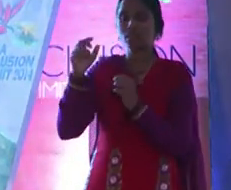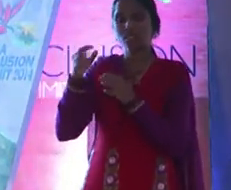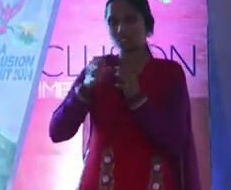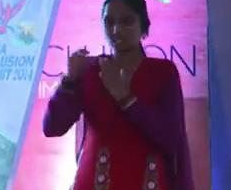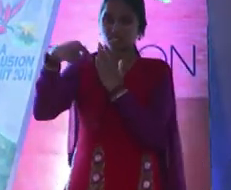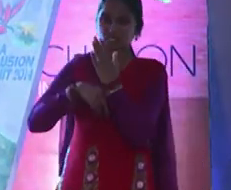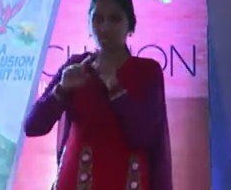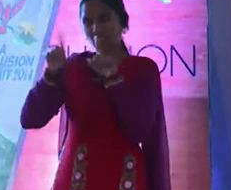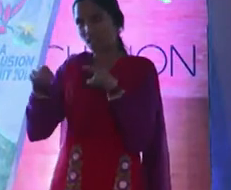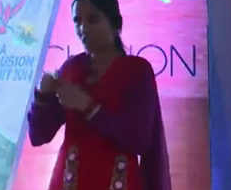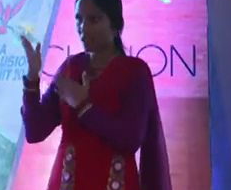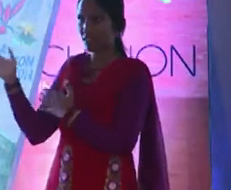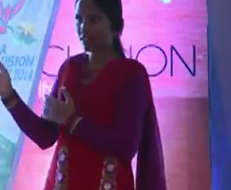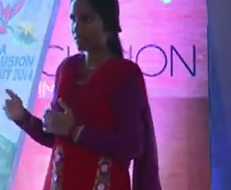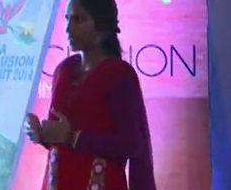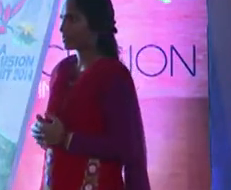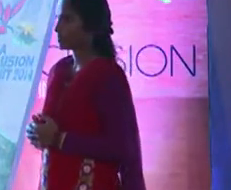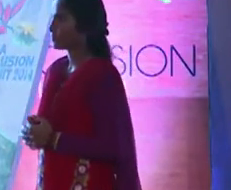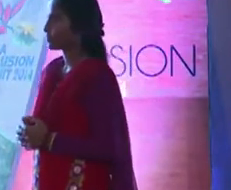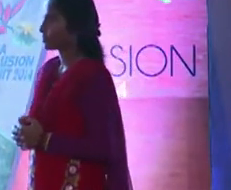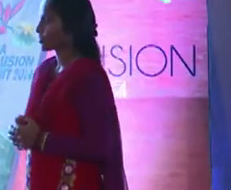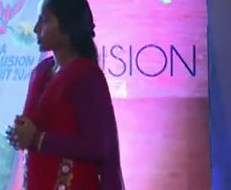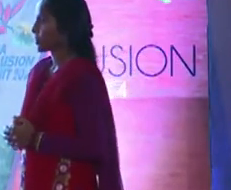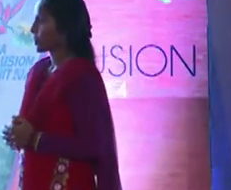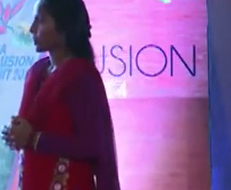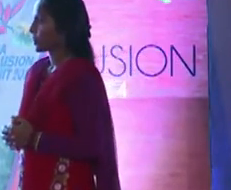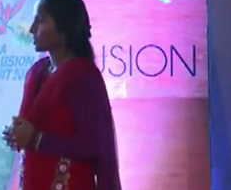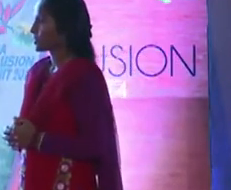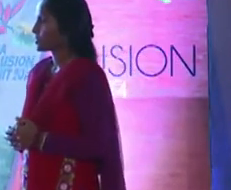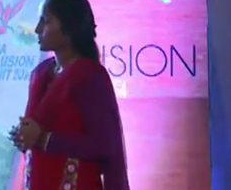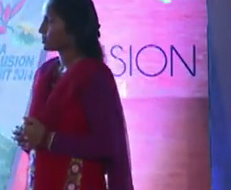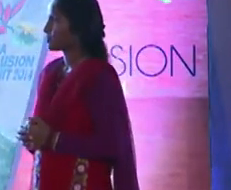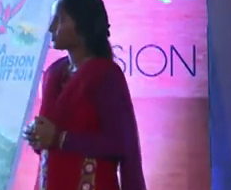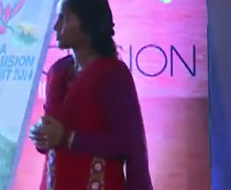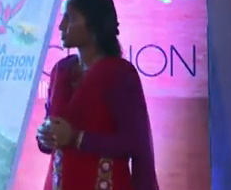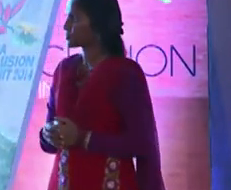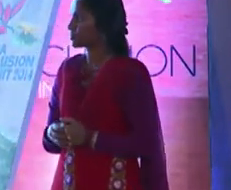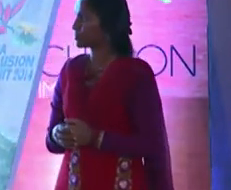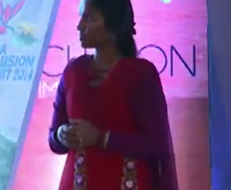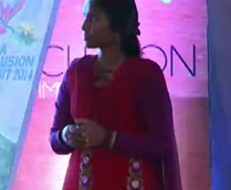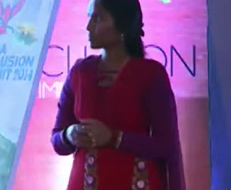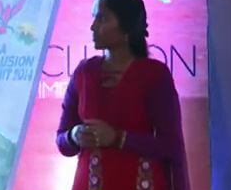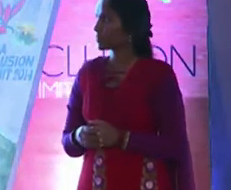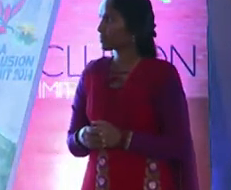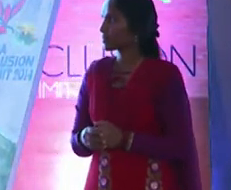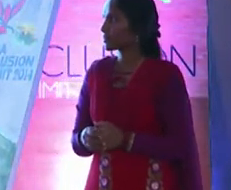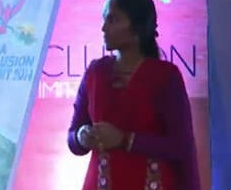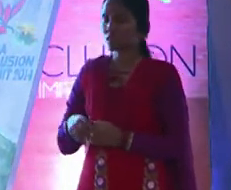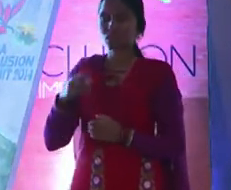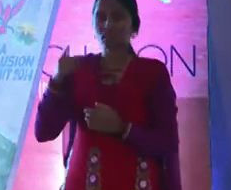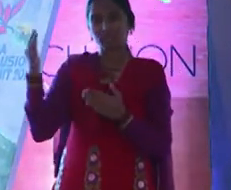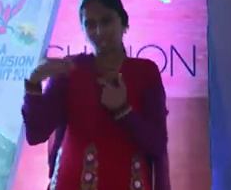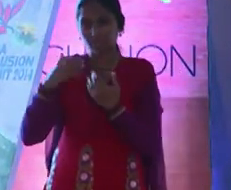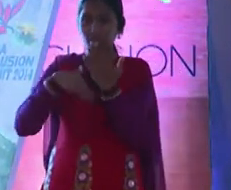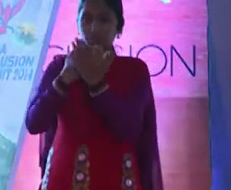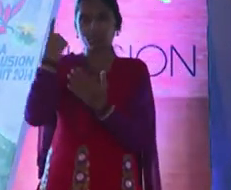of the Standing Committee of the Parliament, where we have requested the Standing Committee of the Parliament to give its recommendation on the new bill so that it